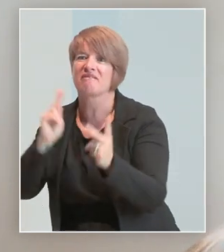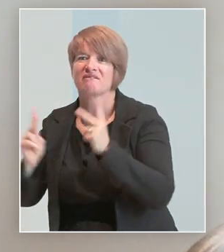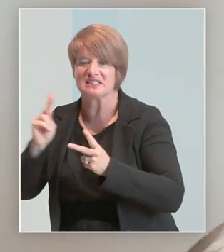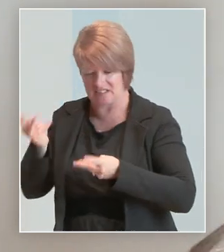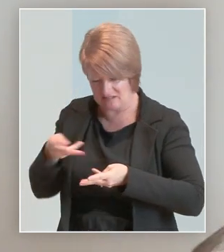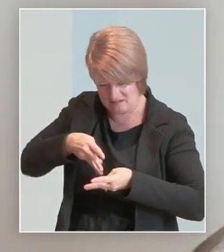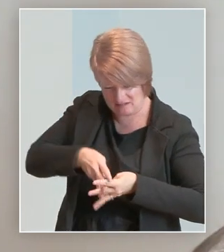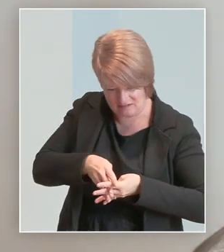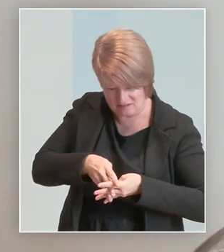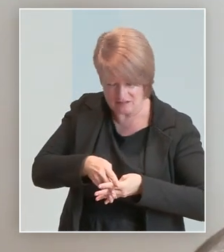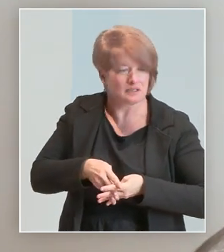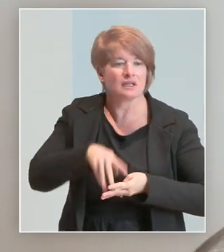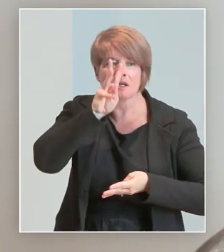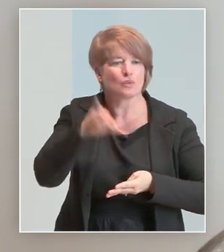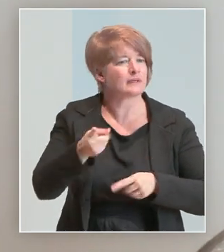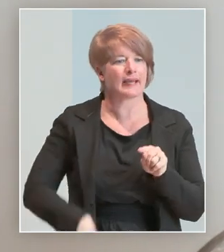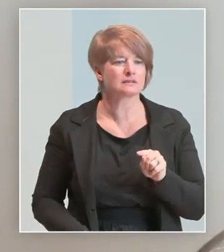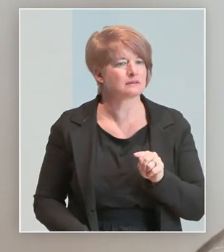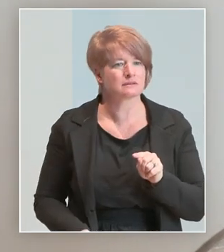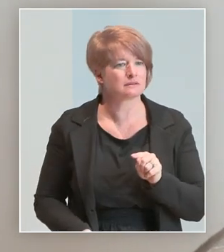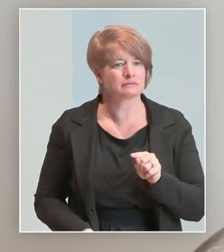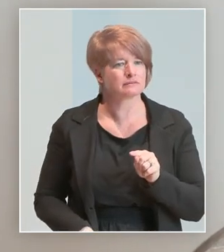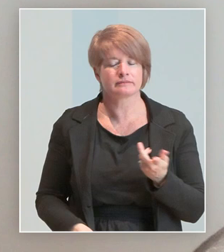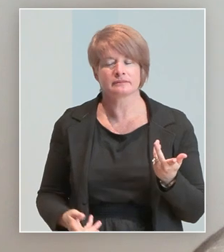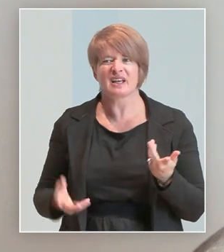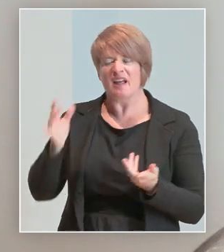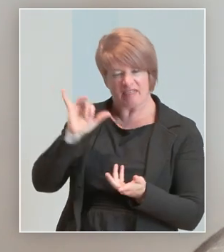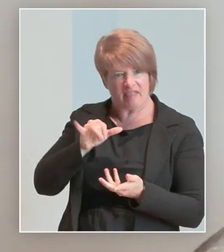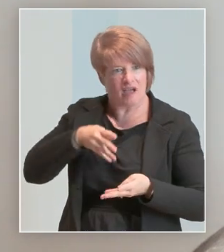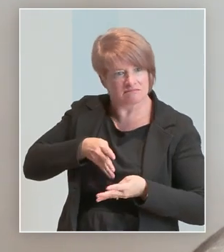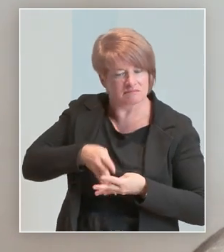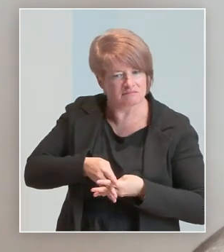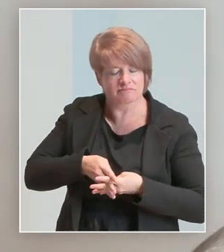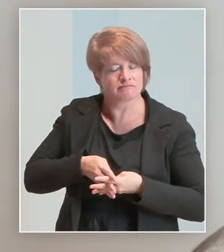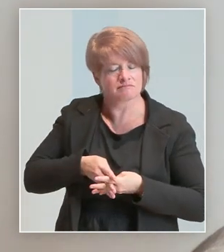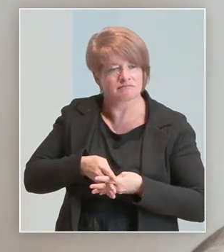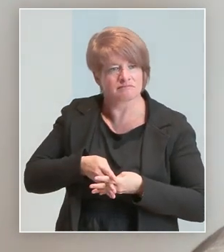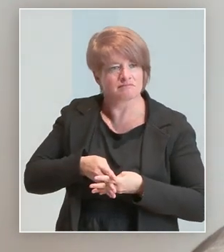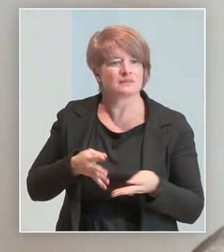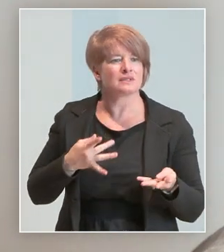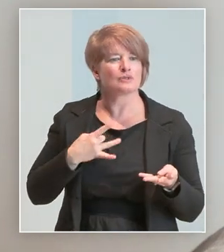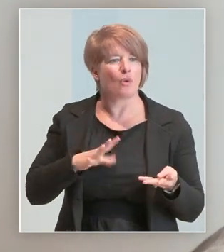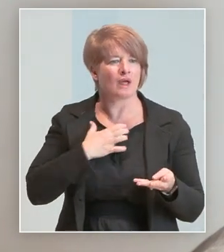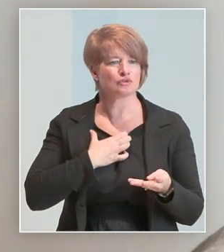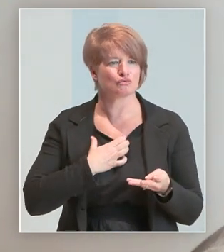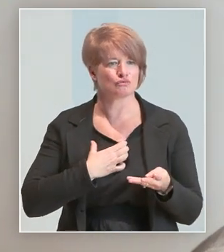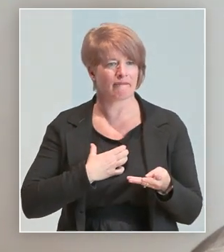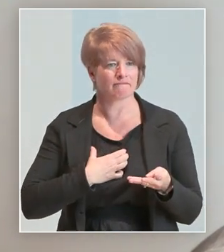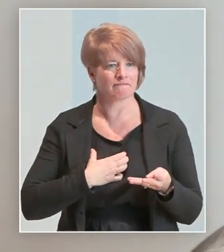these kind refuse to be ignored. House guests of these kind do not like to starve.